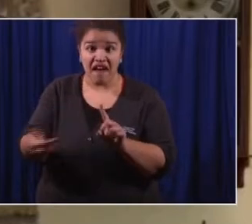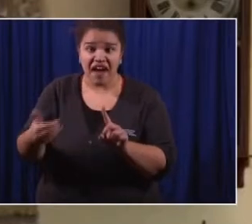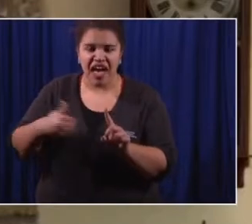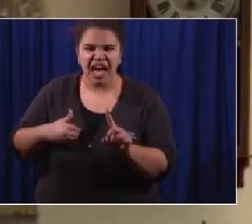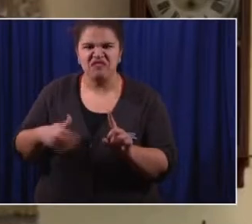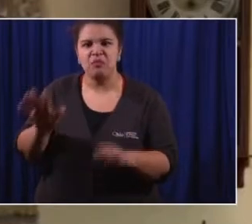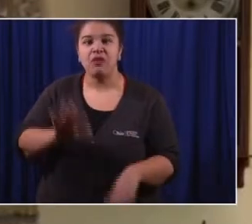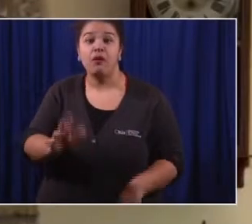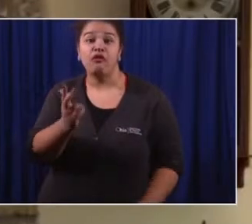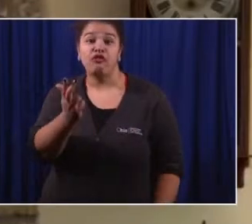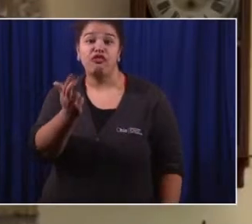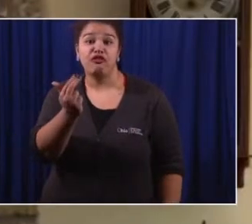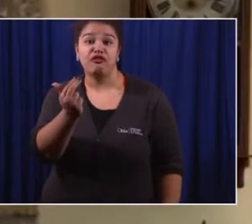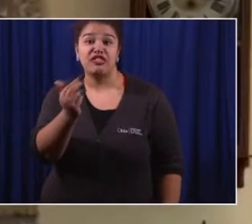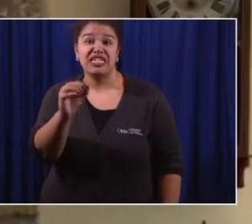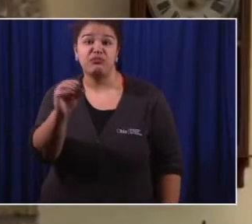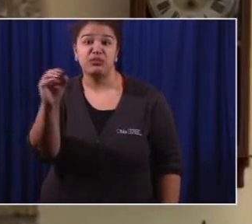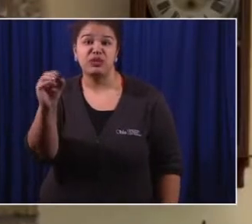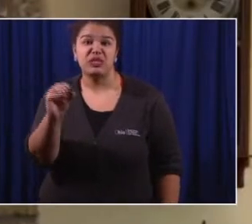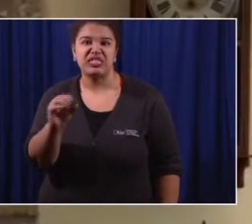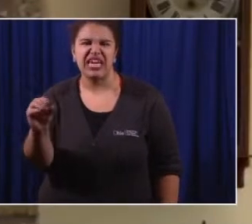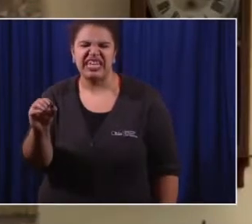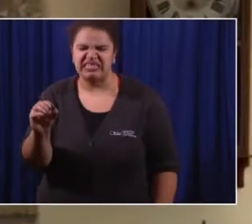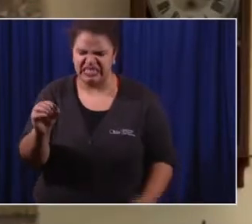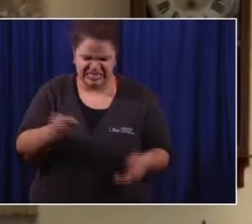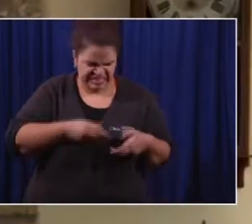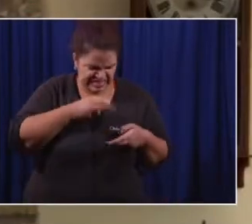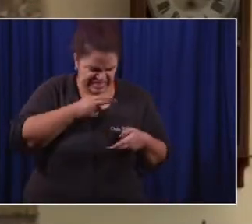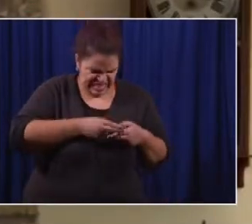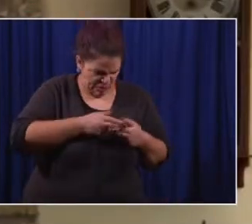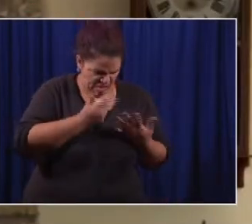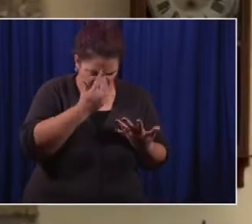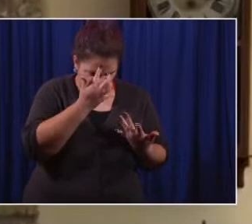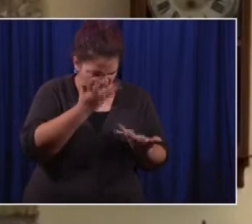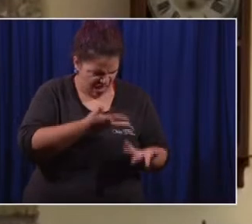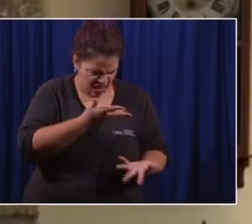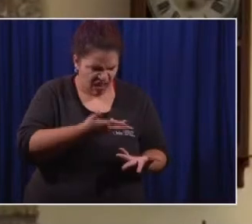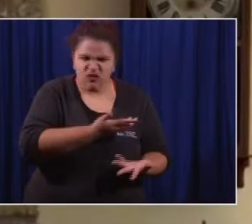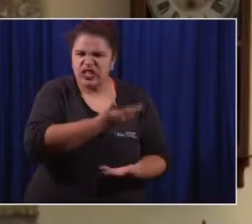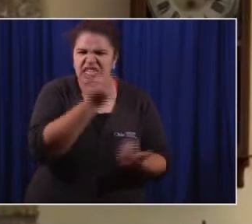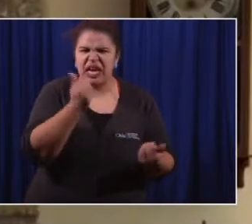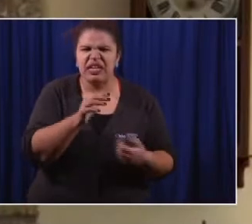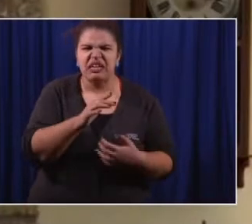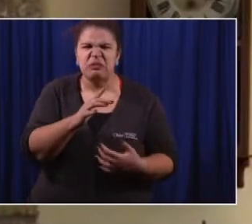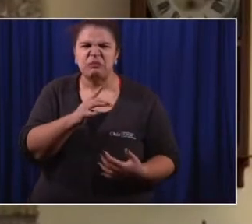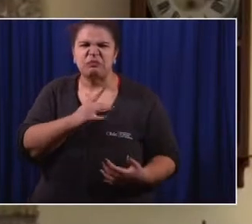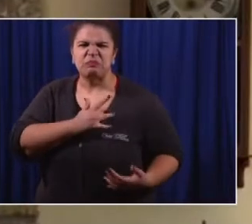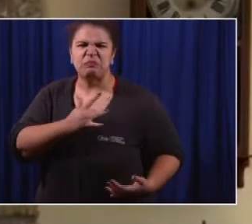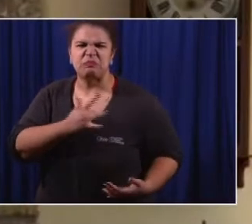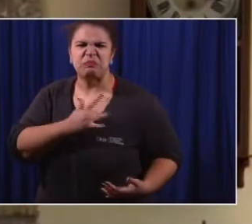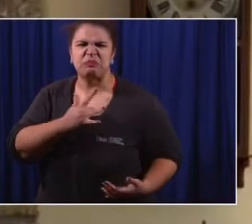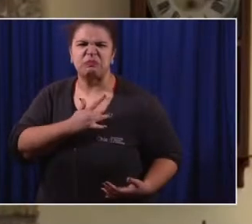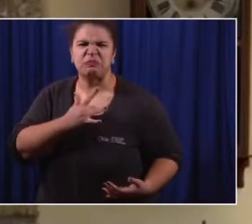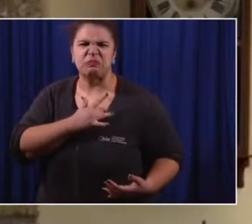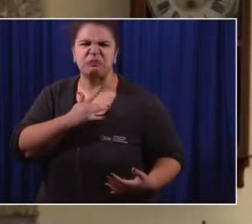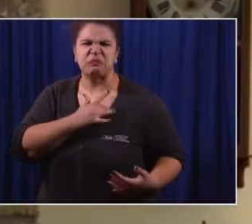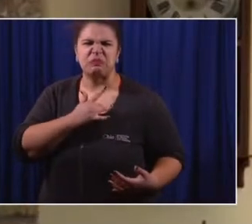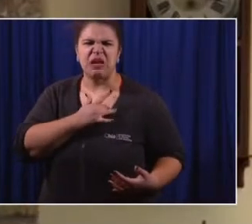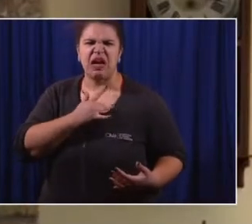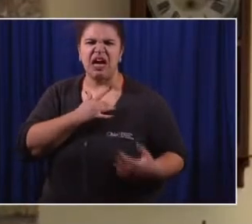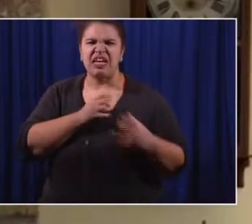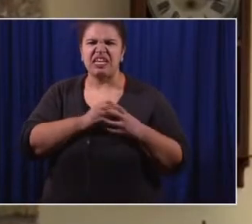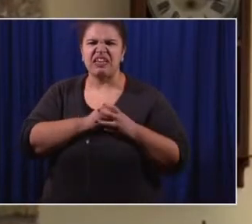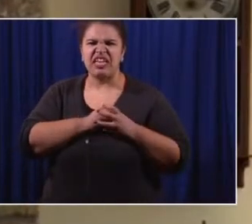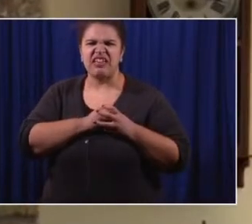can't remember the exact name, but it's a microcardial. It is some problem in regard to inflammation in the